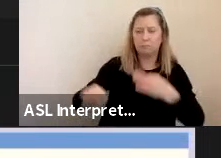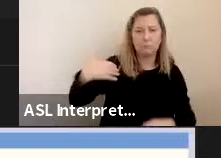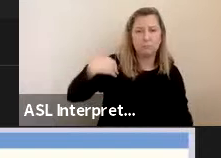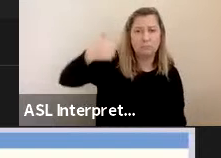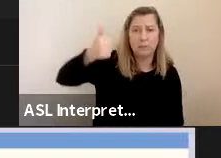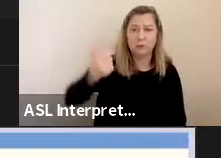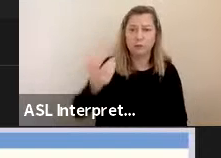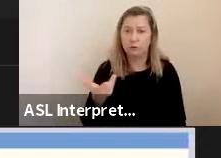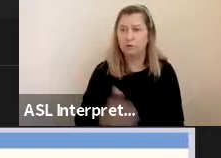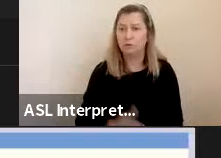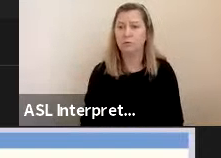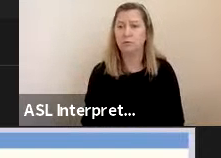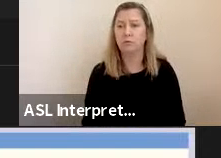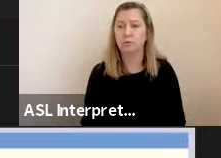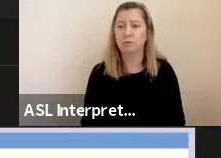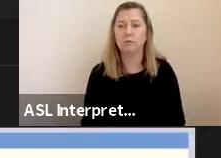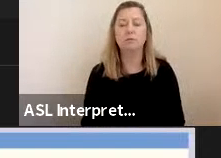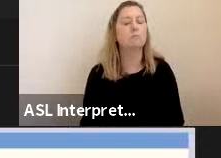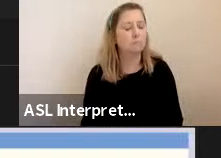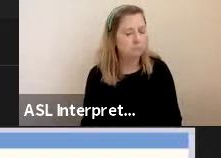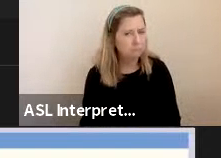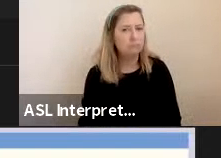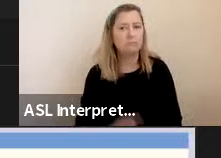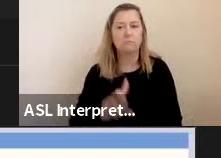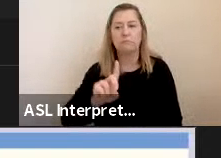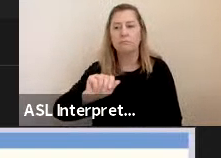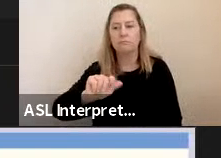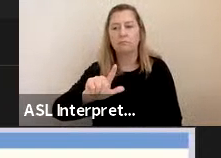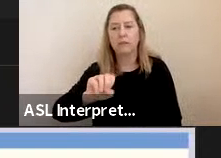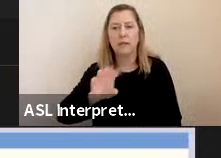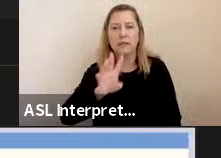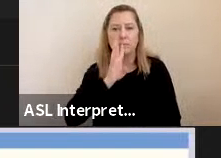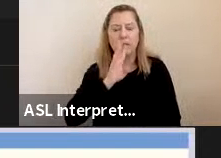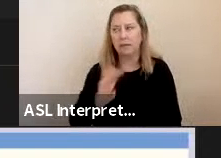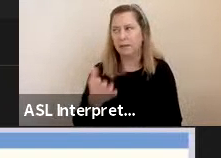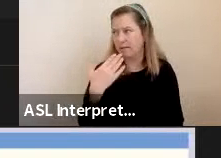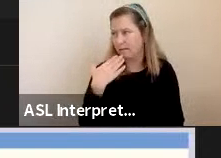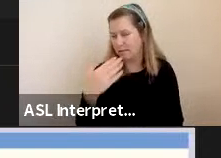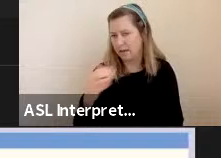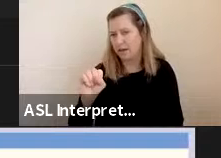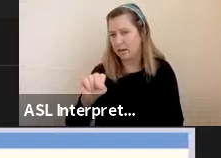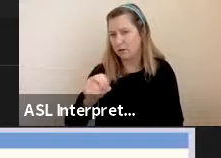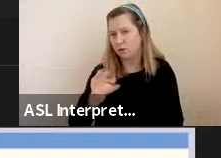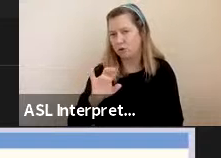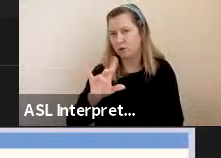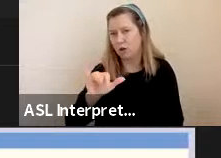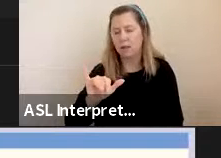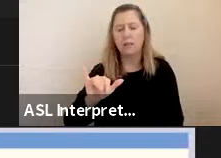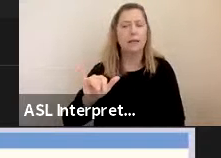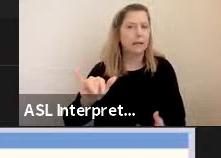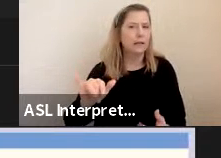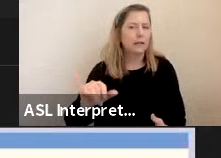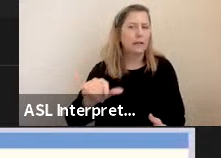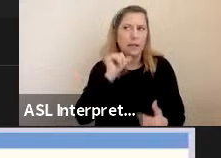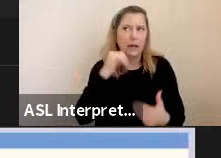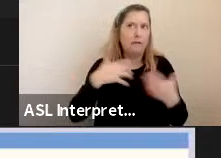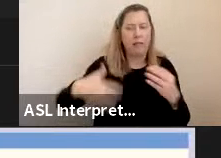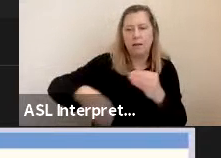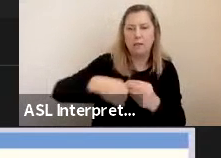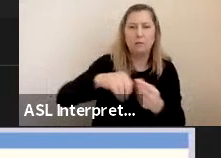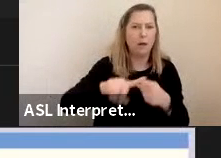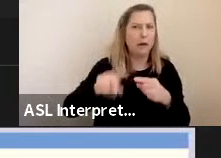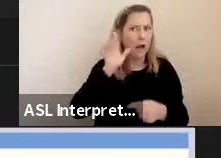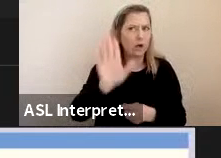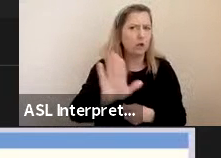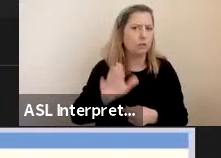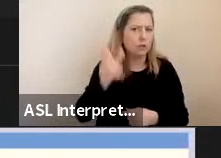commissioner? Thank you, Shirley. I don't have a lot to give you information on. I did hear the questions that's being asked